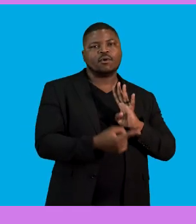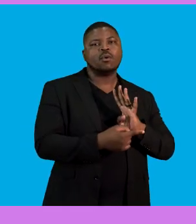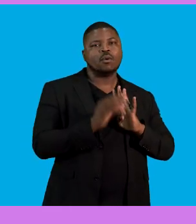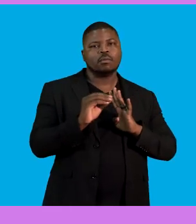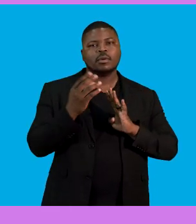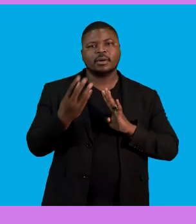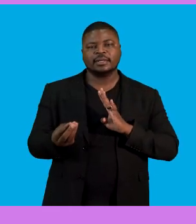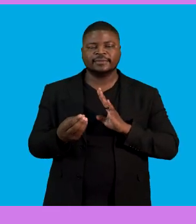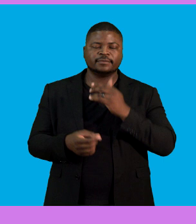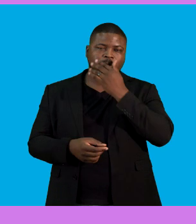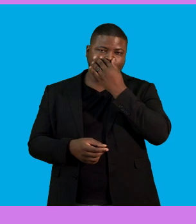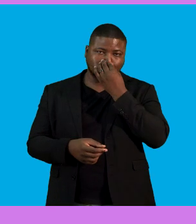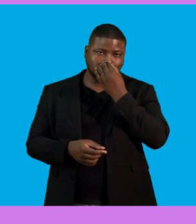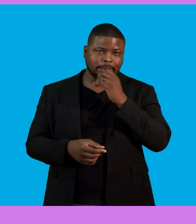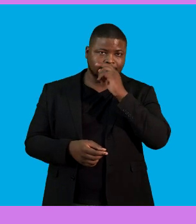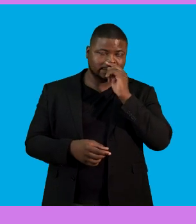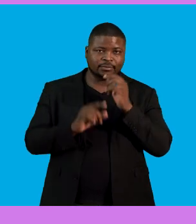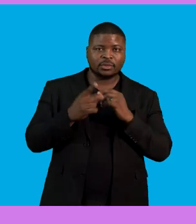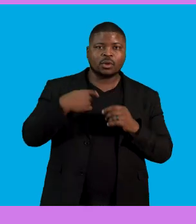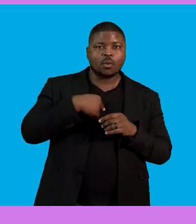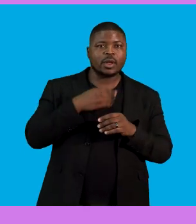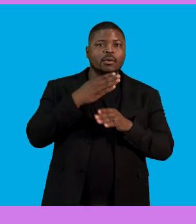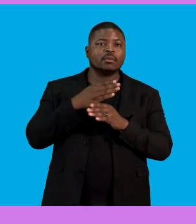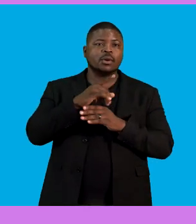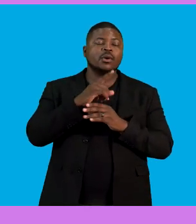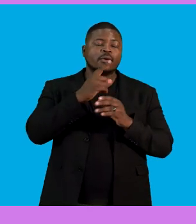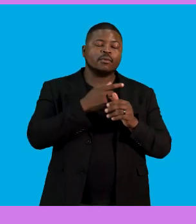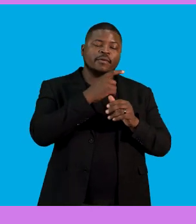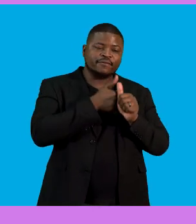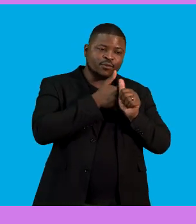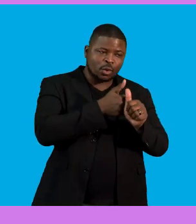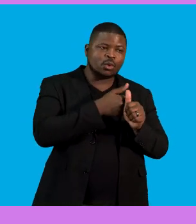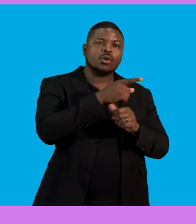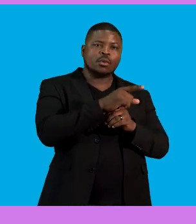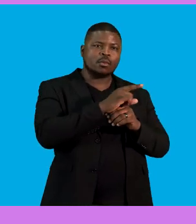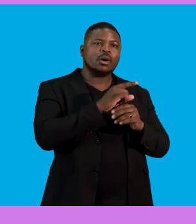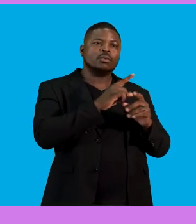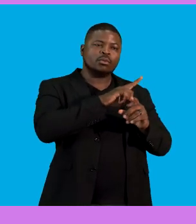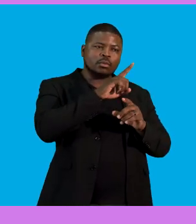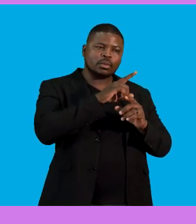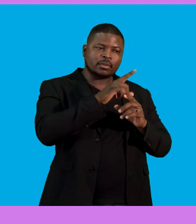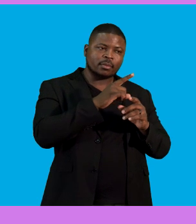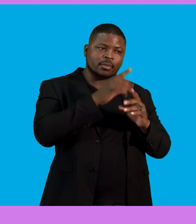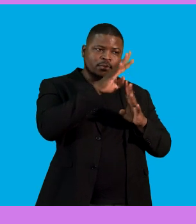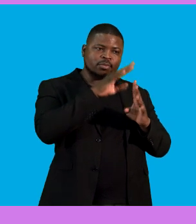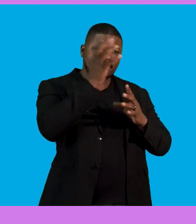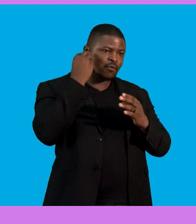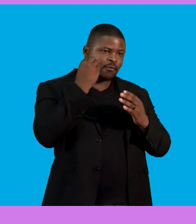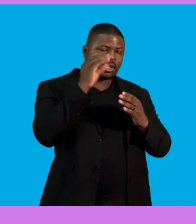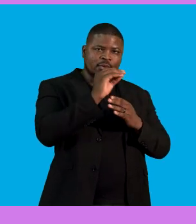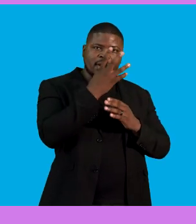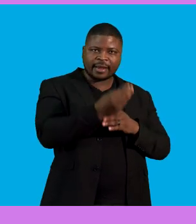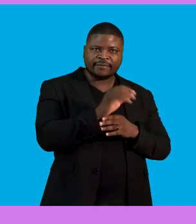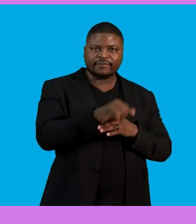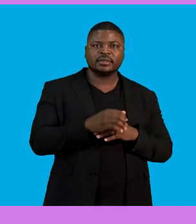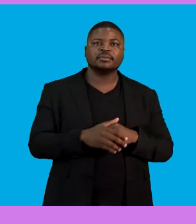flavors that are indicated there. So we always work with what is given to us. Question 4 says, which